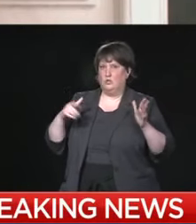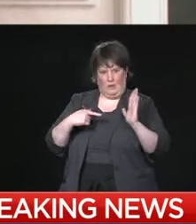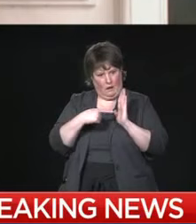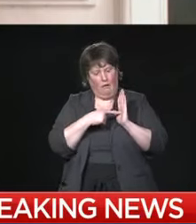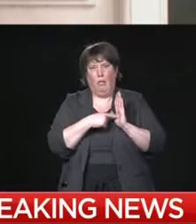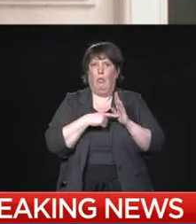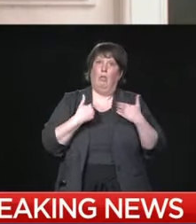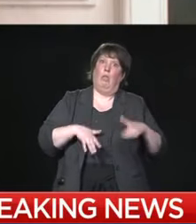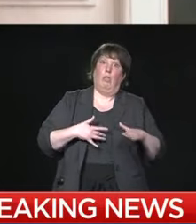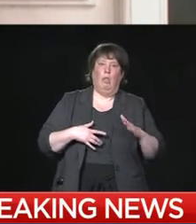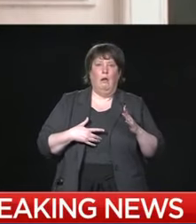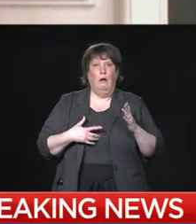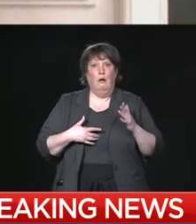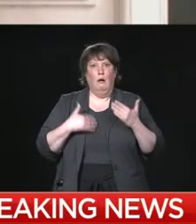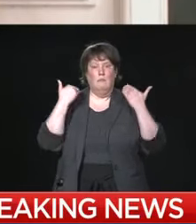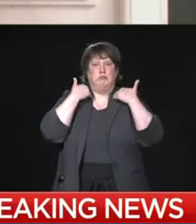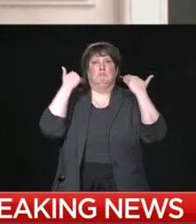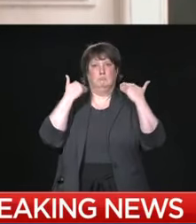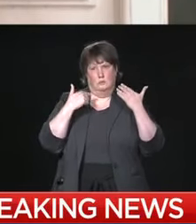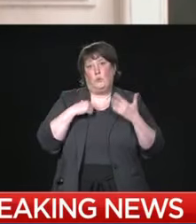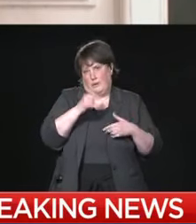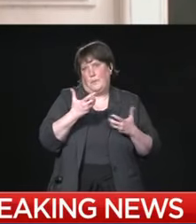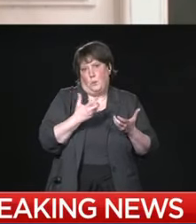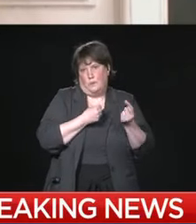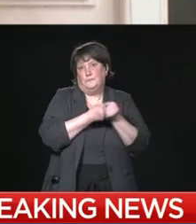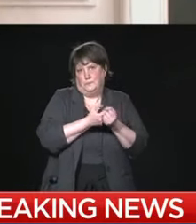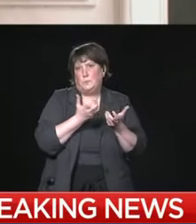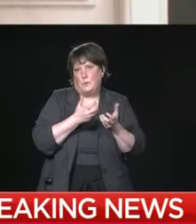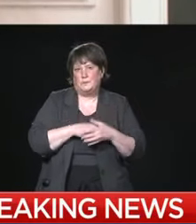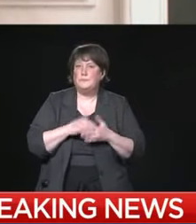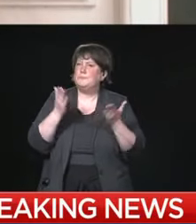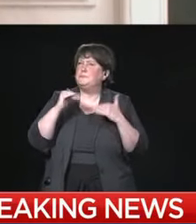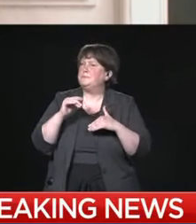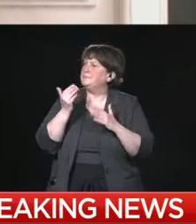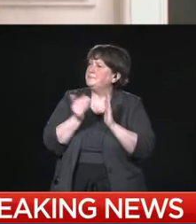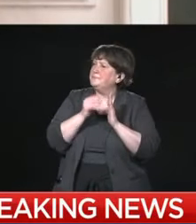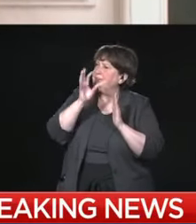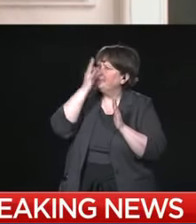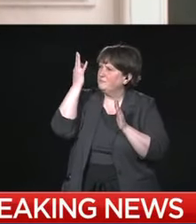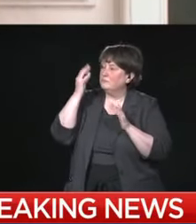impossible levels of debt, and we're going to be there to help them out. In French, please. Okay.